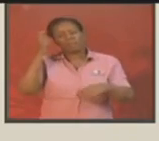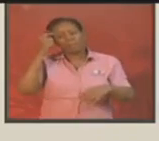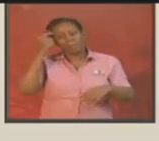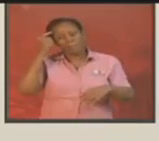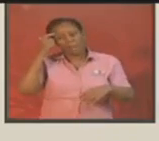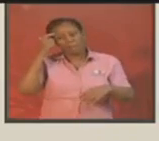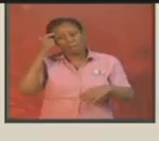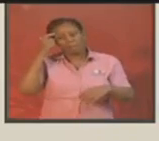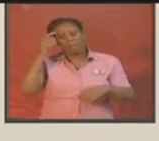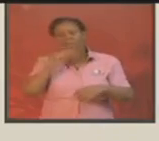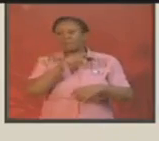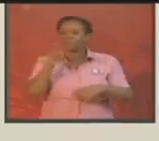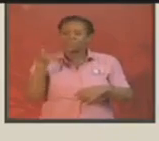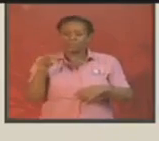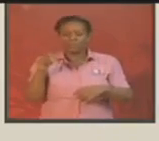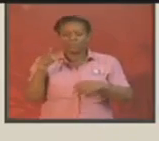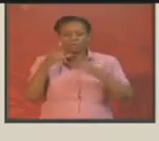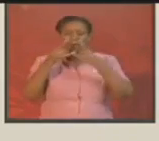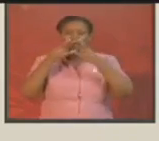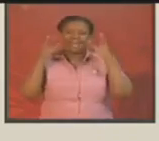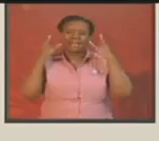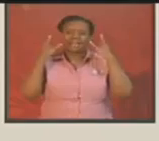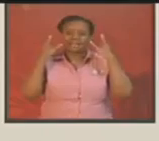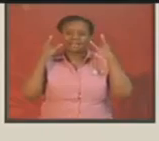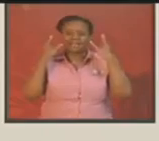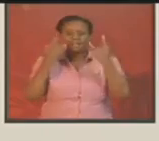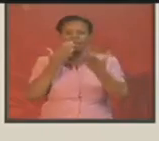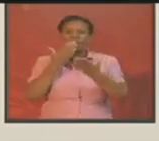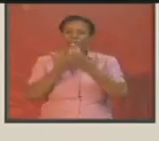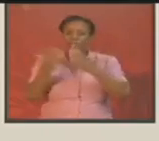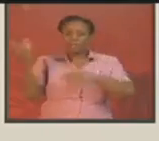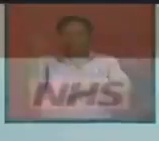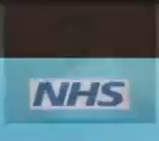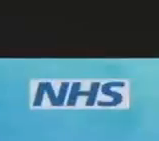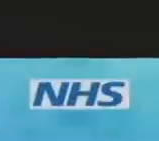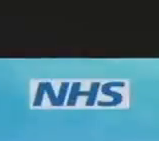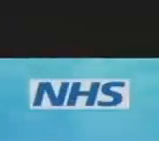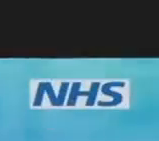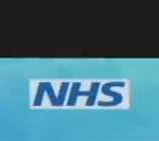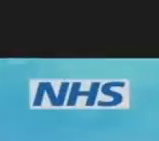part, wear your mask, and do have a good day.